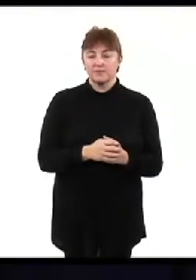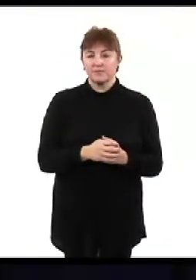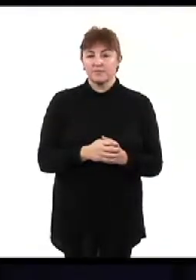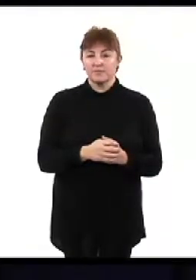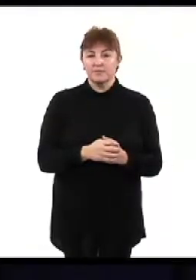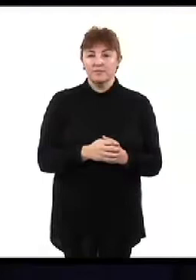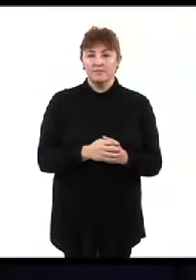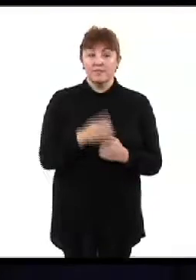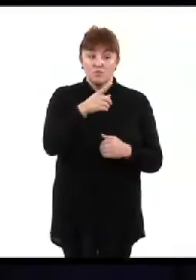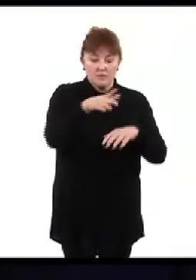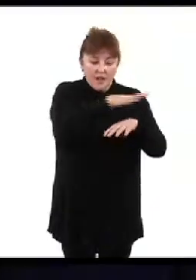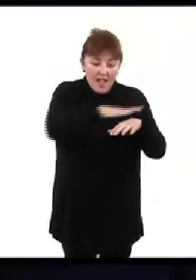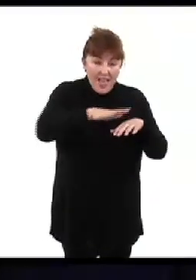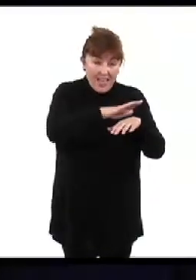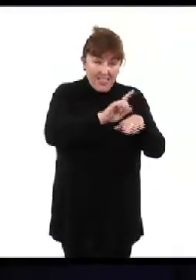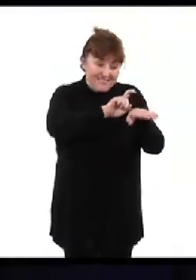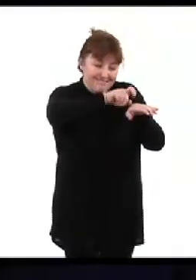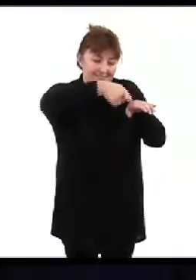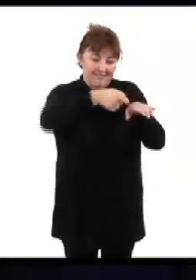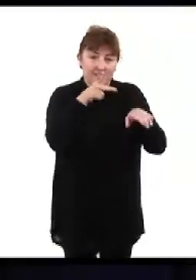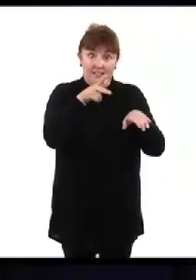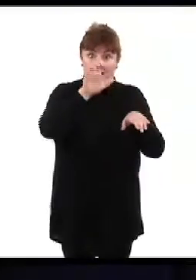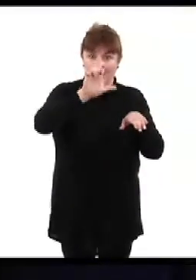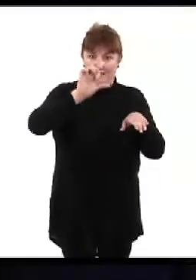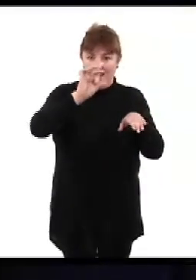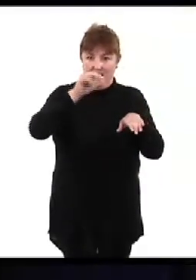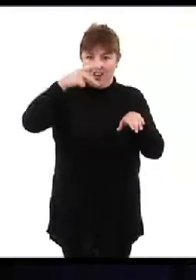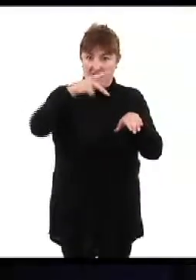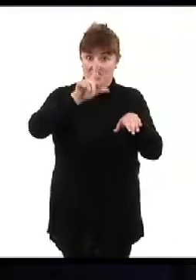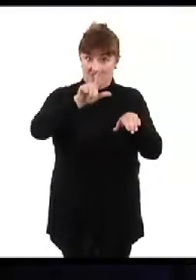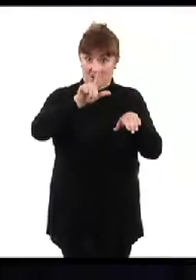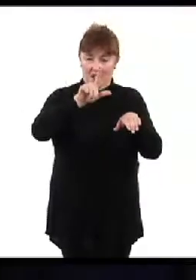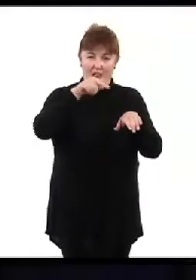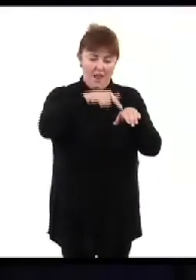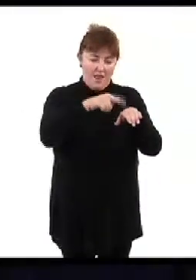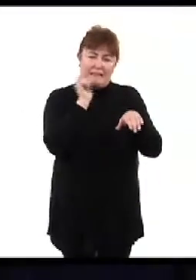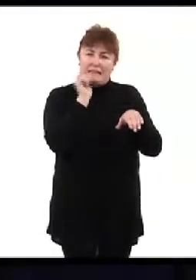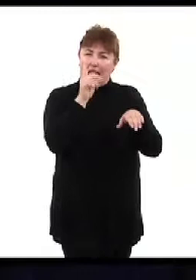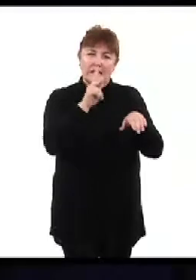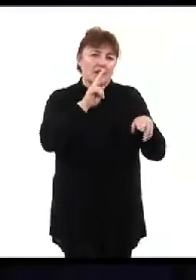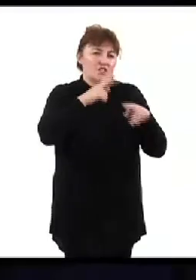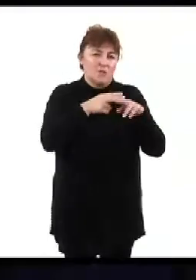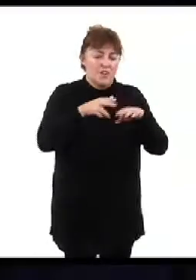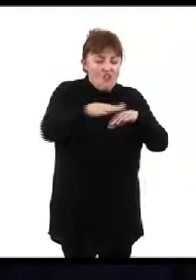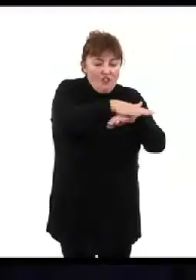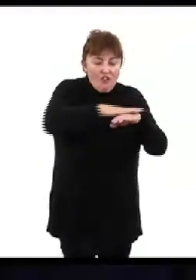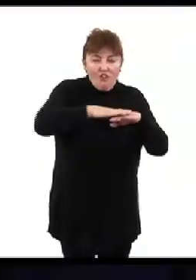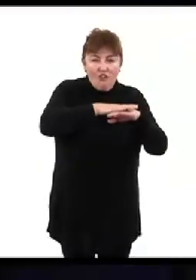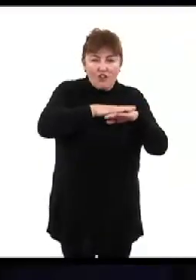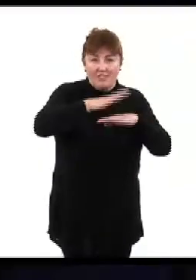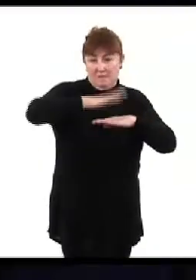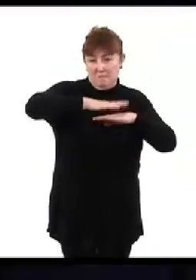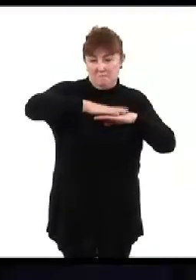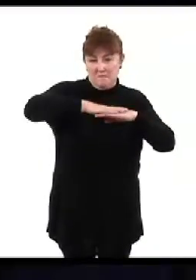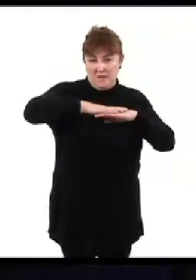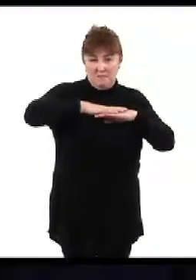individuals and hearing individuals. And one region, Heschl's gyrus, that's the area of the brain that's often